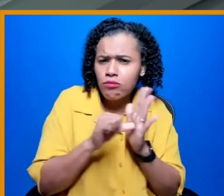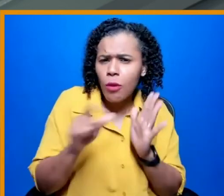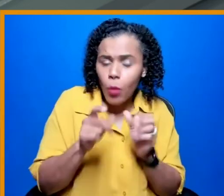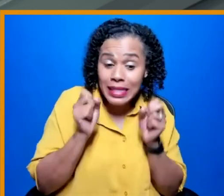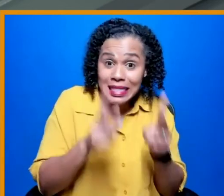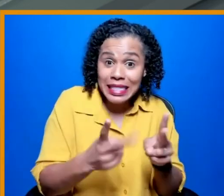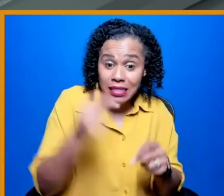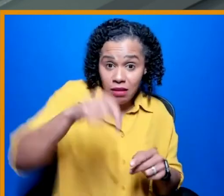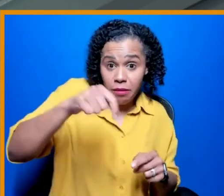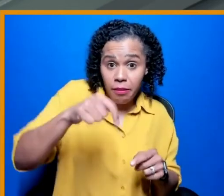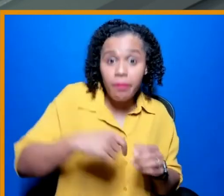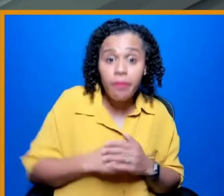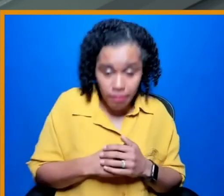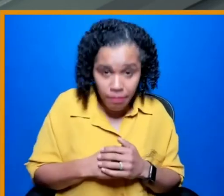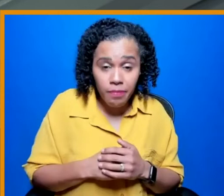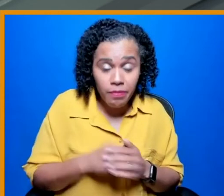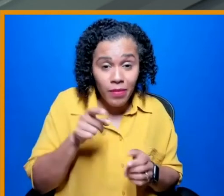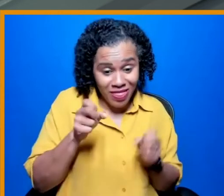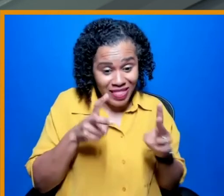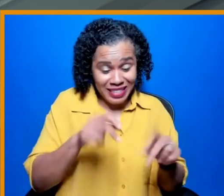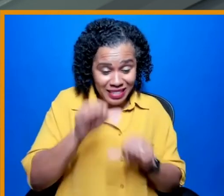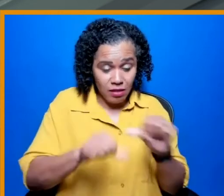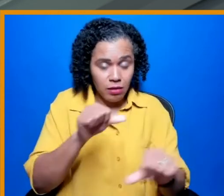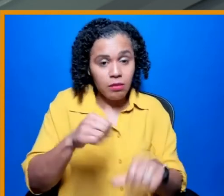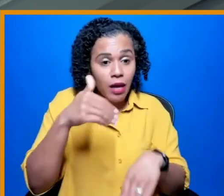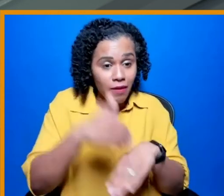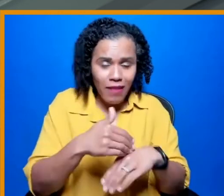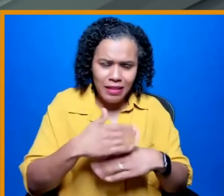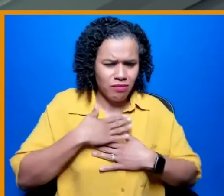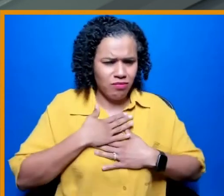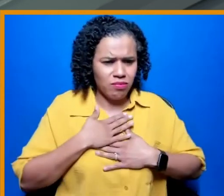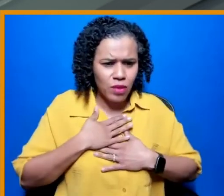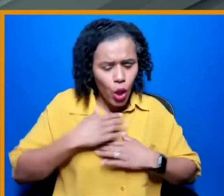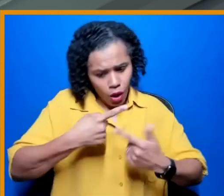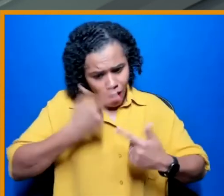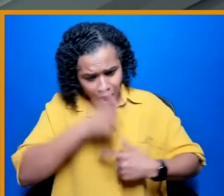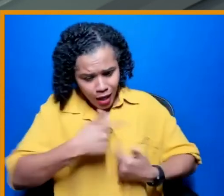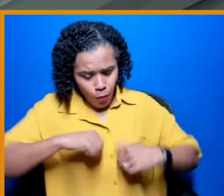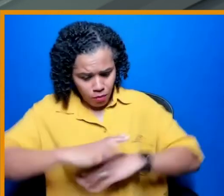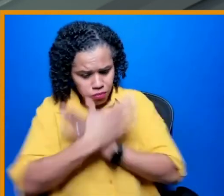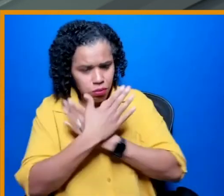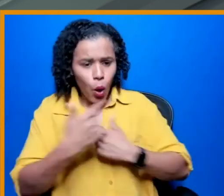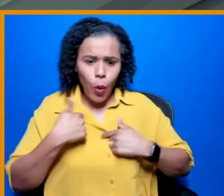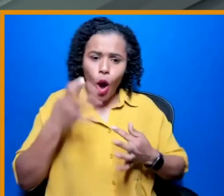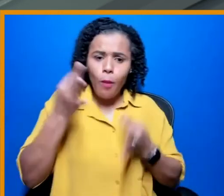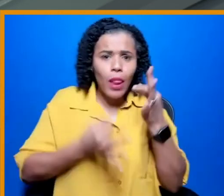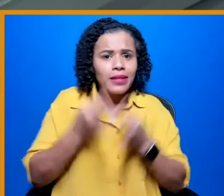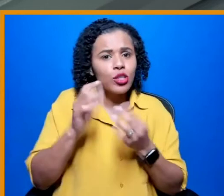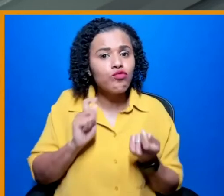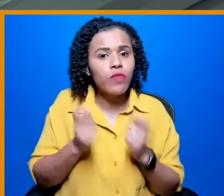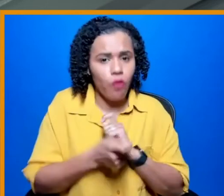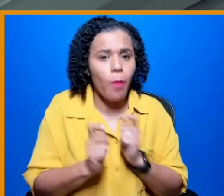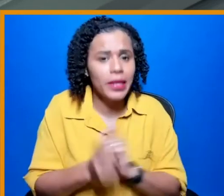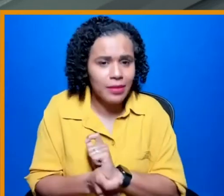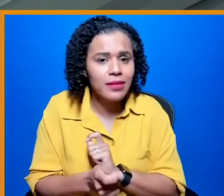is core to the identity of us as Liberal Democrats that we are political reformers. So it is not surprising that much